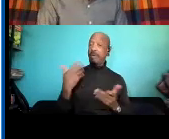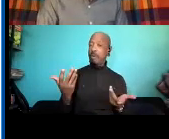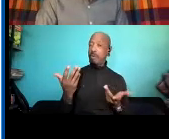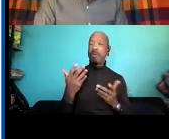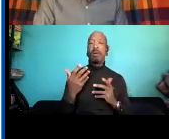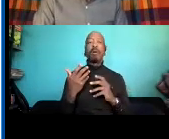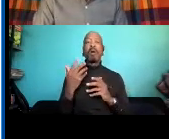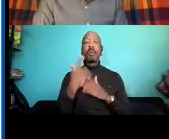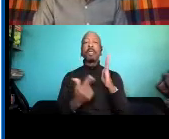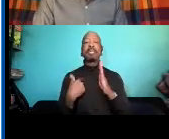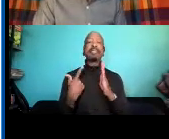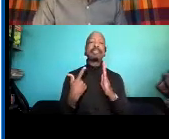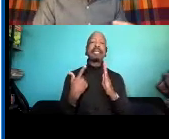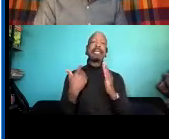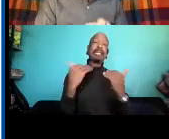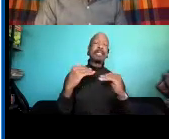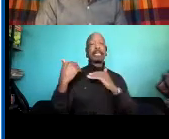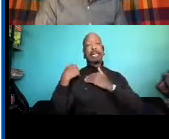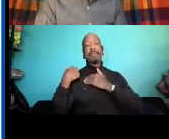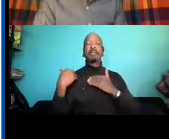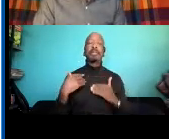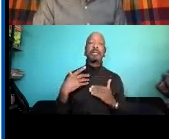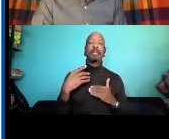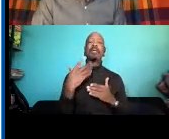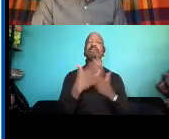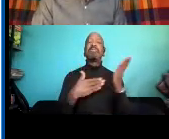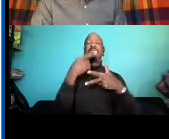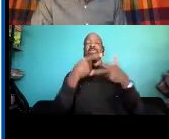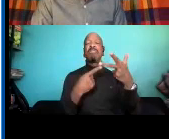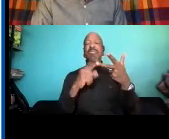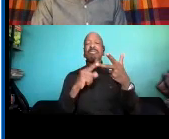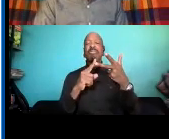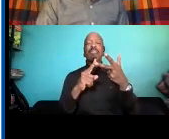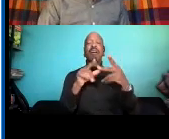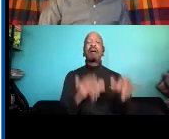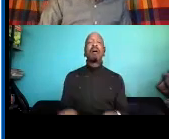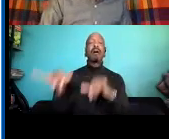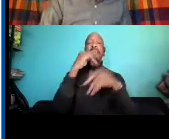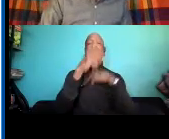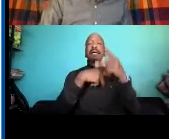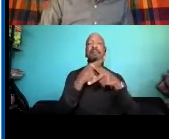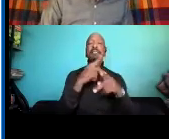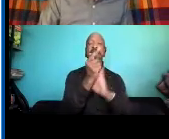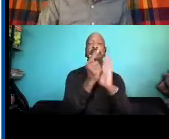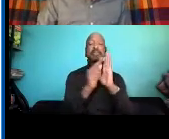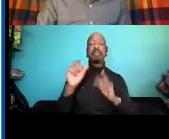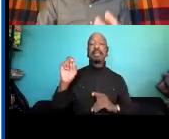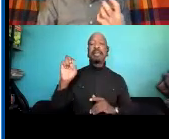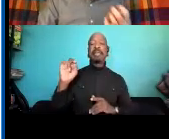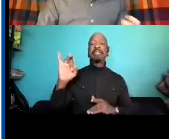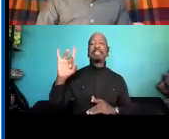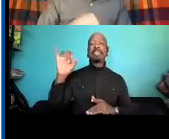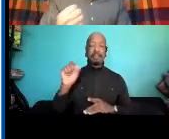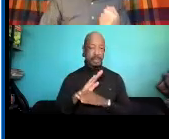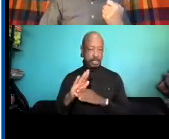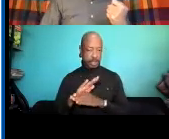limited liability? Is something we're going to cover. And what are some common types of legal entities for California worker cooperatives? Just want to